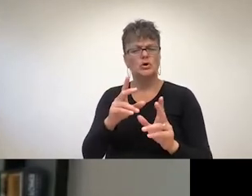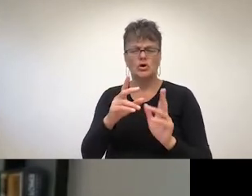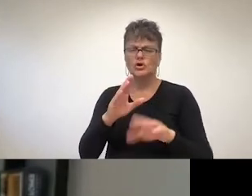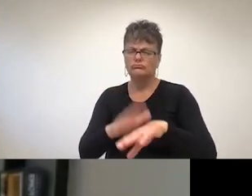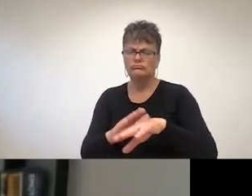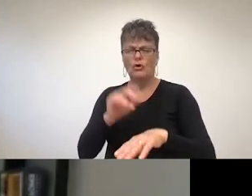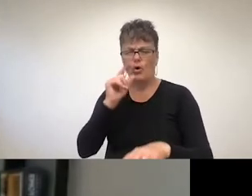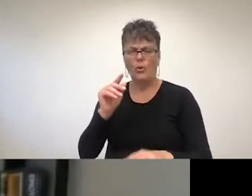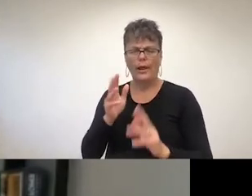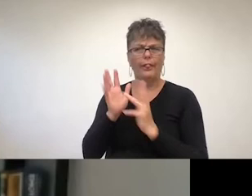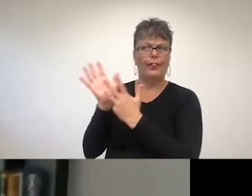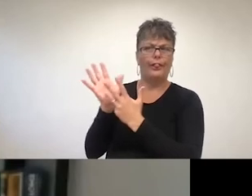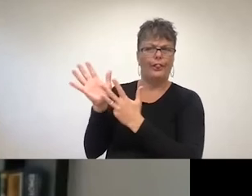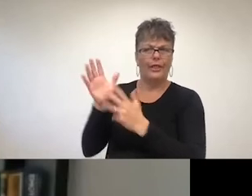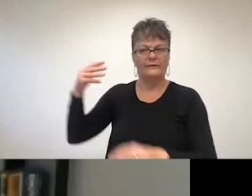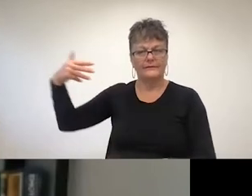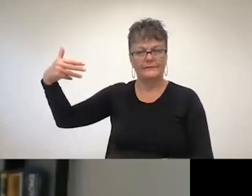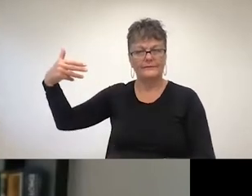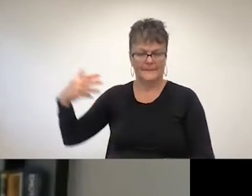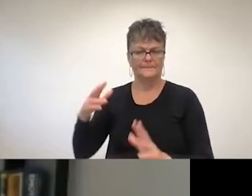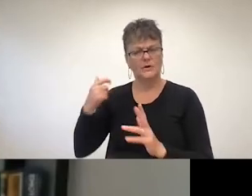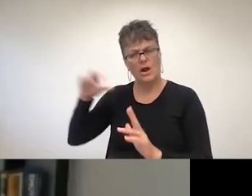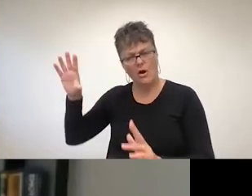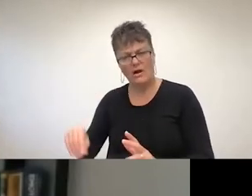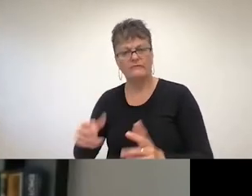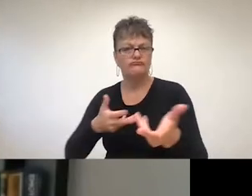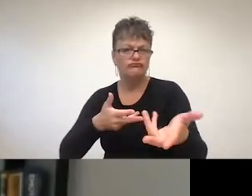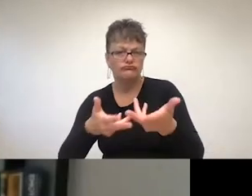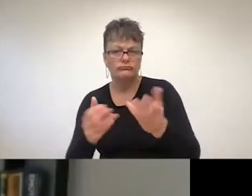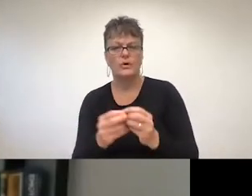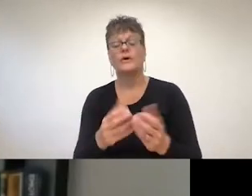Okay, so thoughts and questions as you're reflecting,